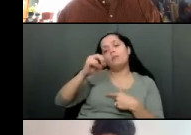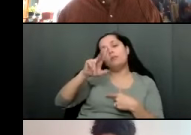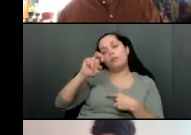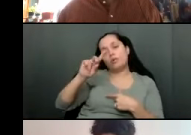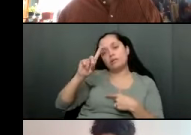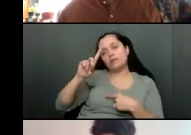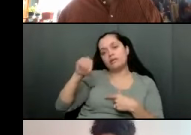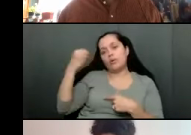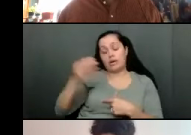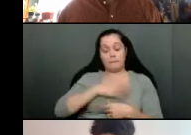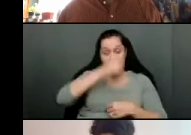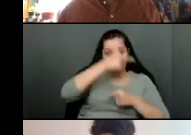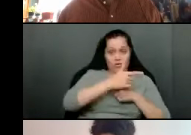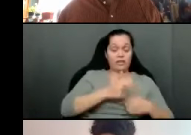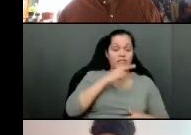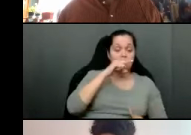in Milwaukee.